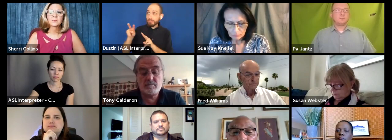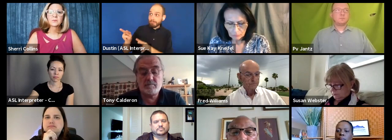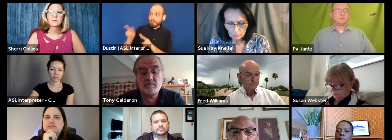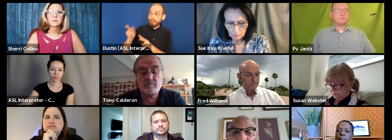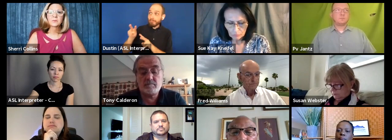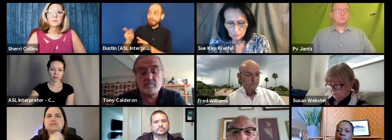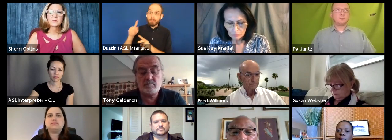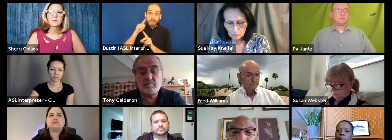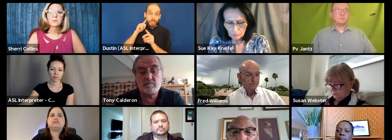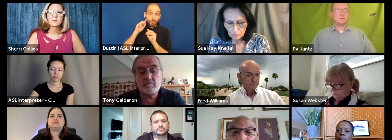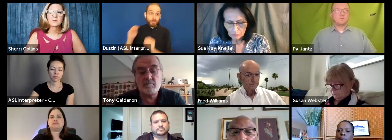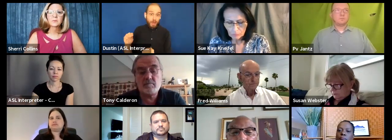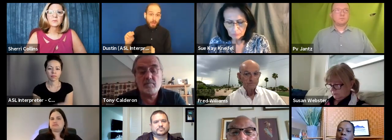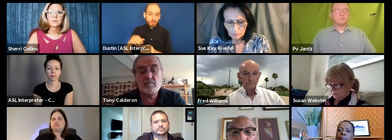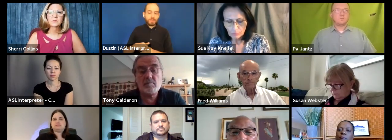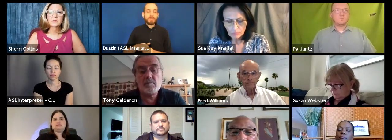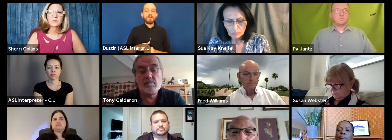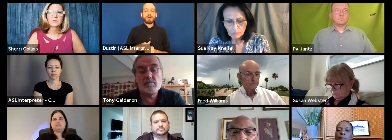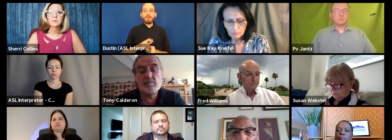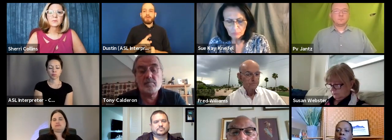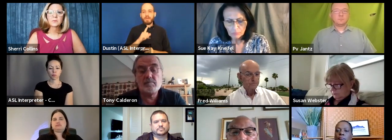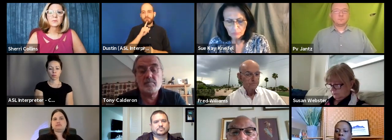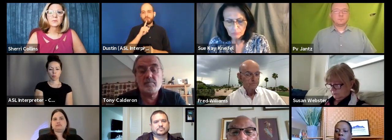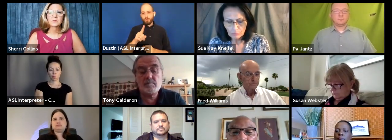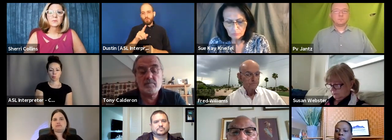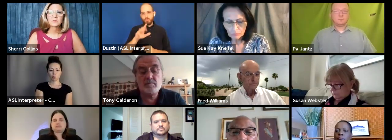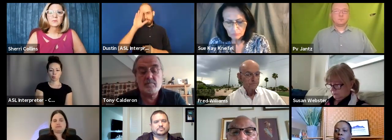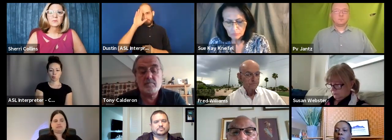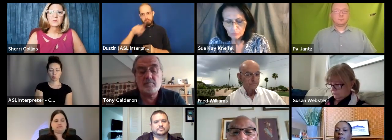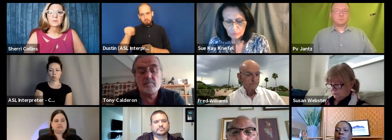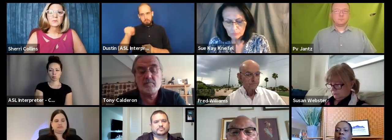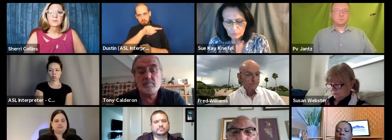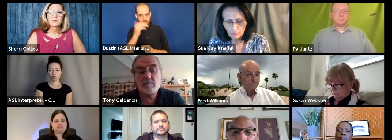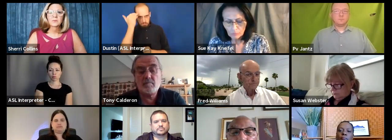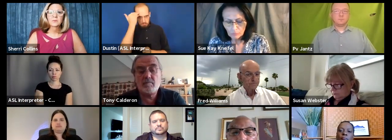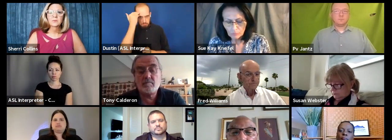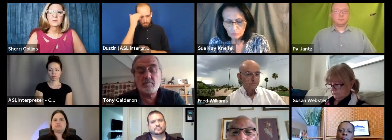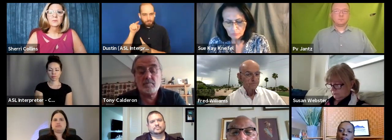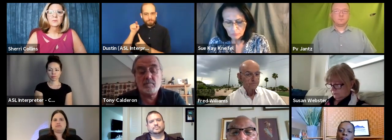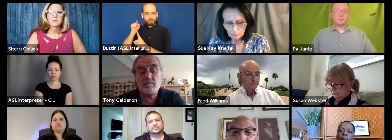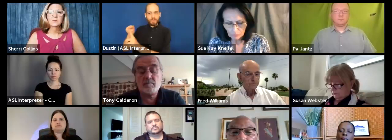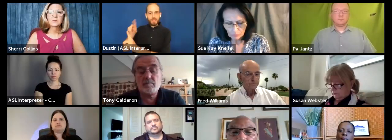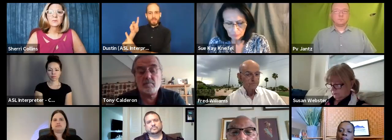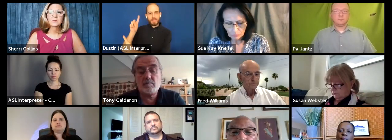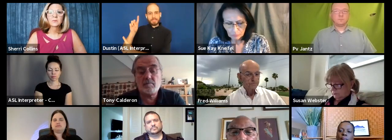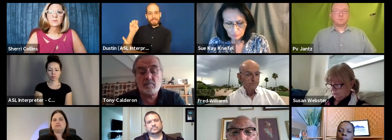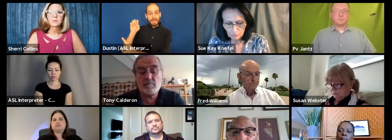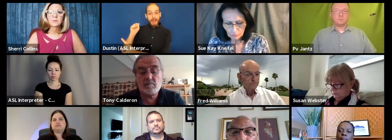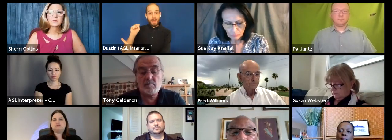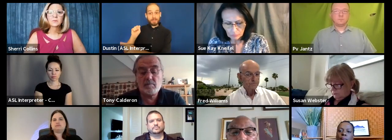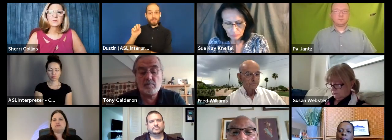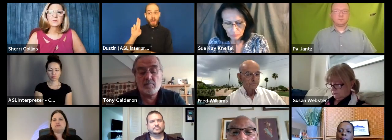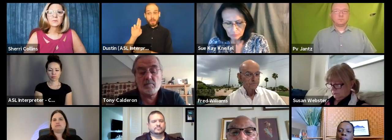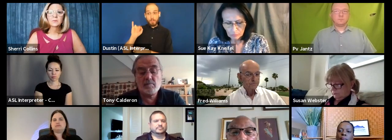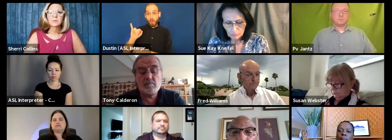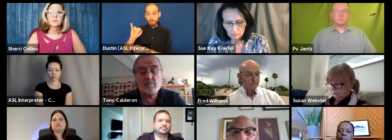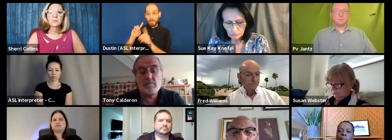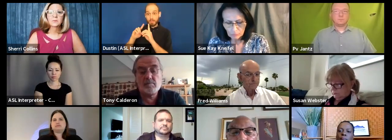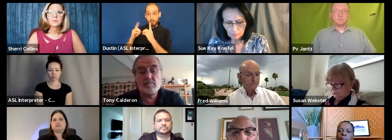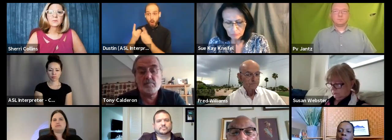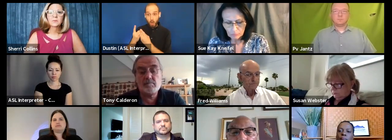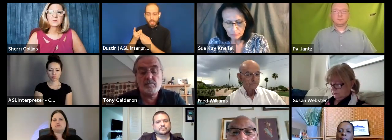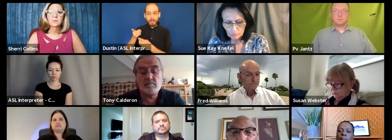of, that DES unemployment specifically has received approximately 70